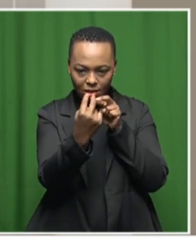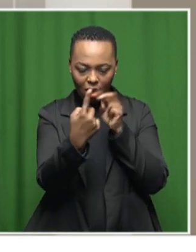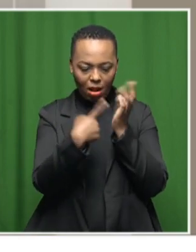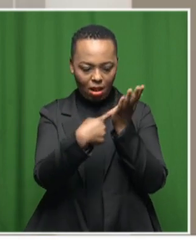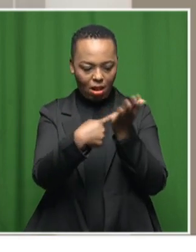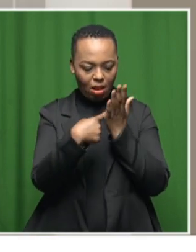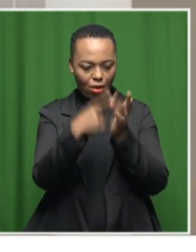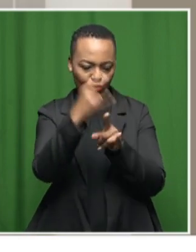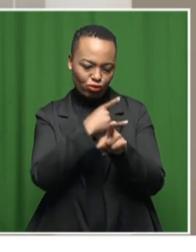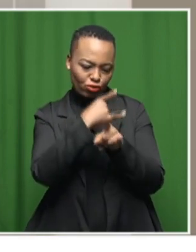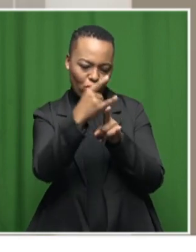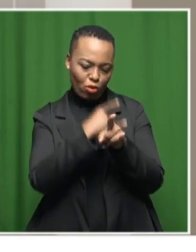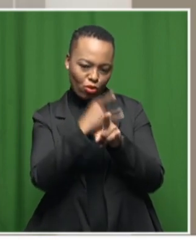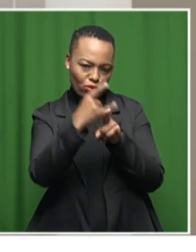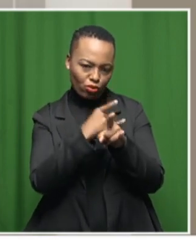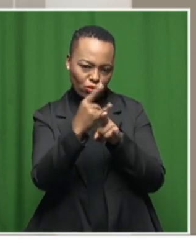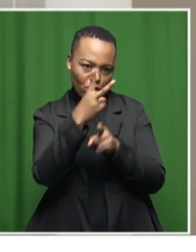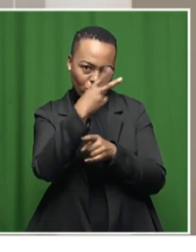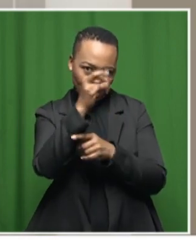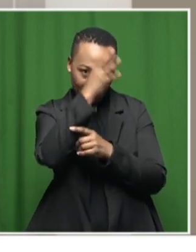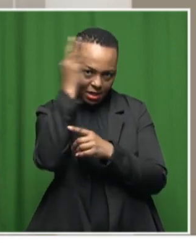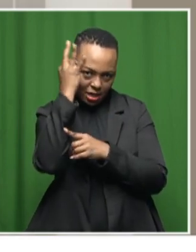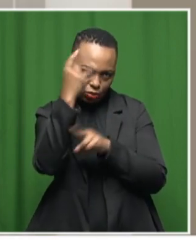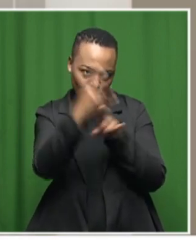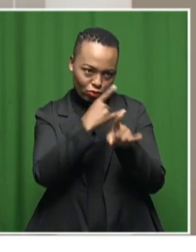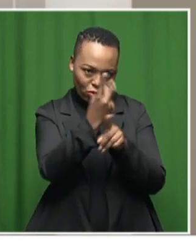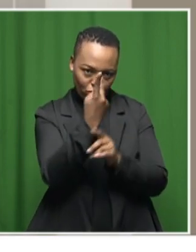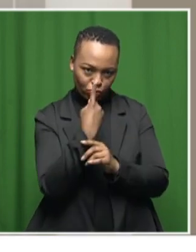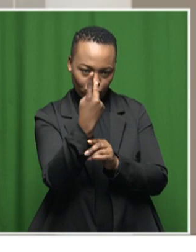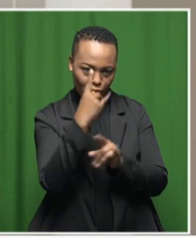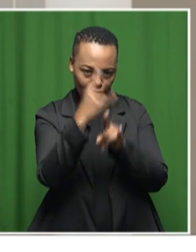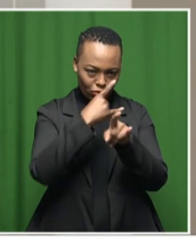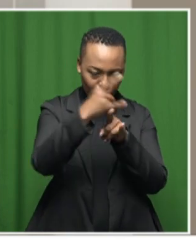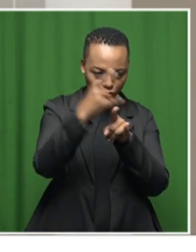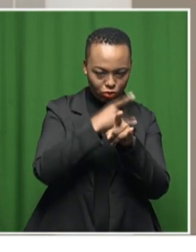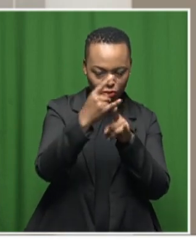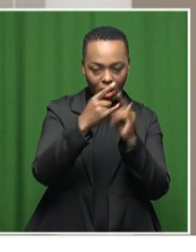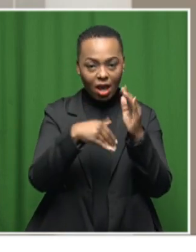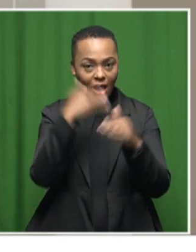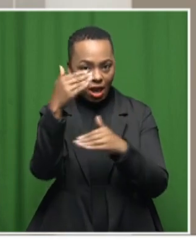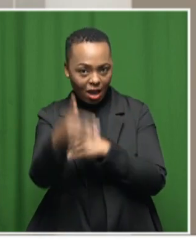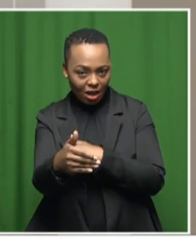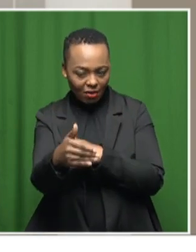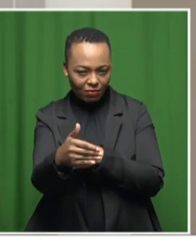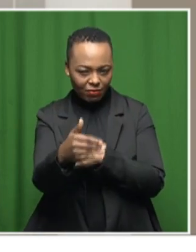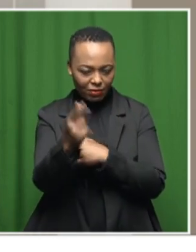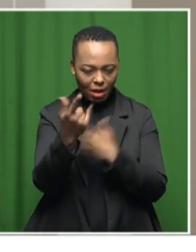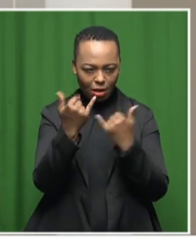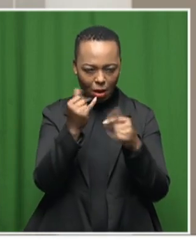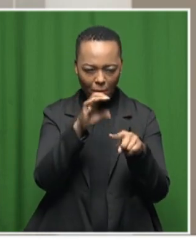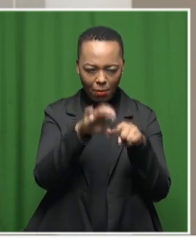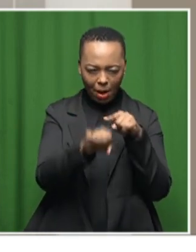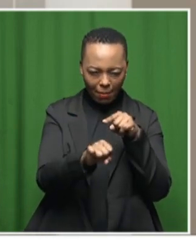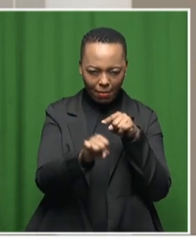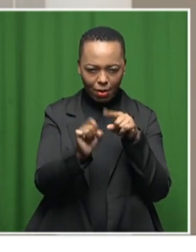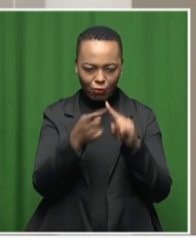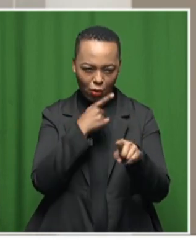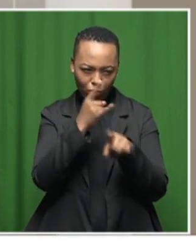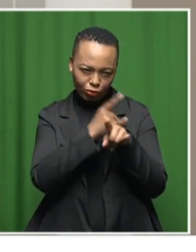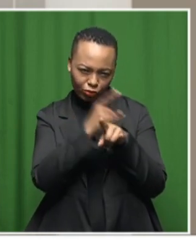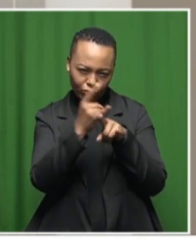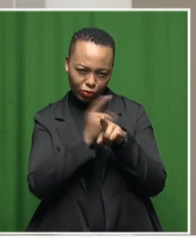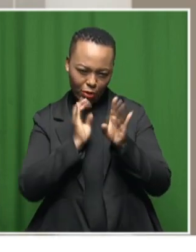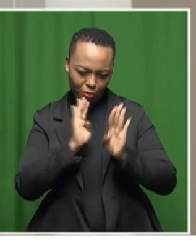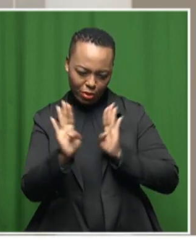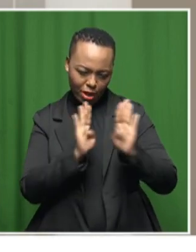be a normal conversation for about 20 minutes. And then thereafter, any deviation of that baseline, I would